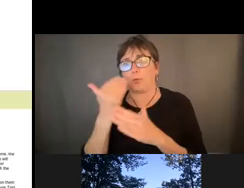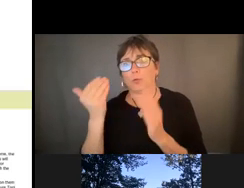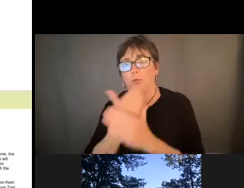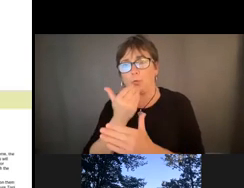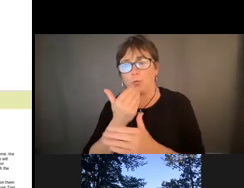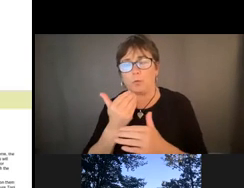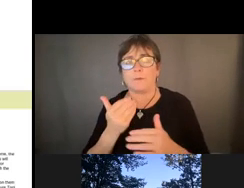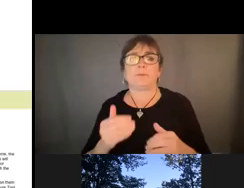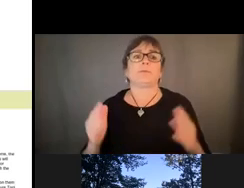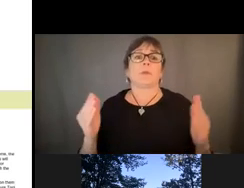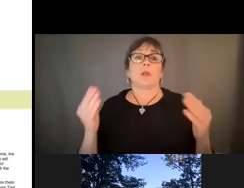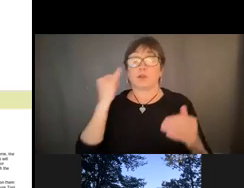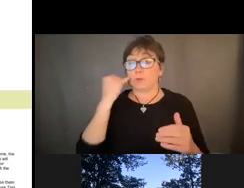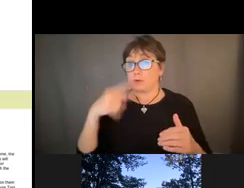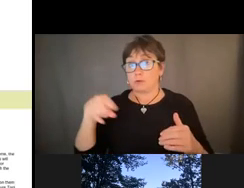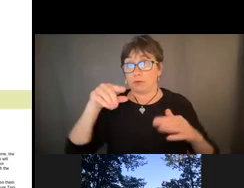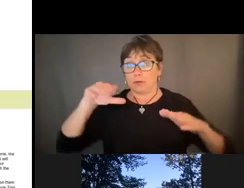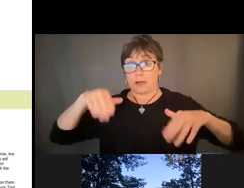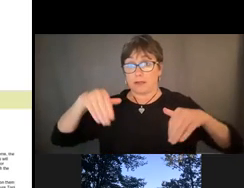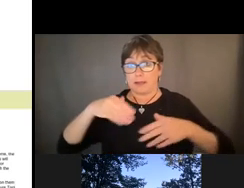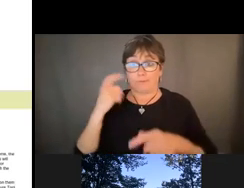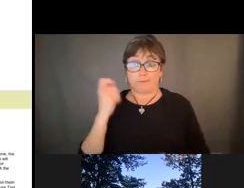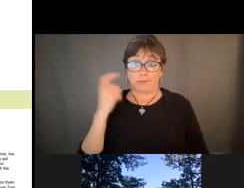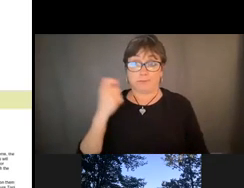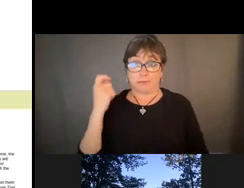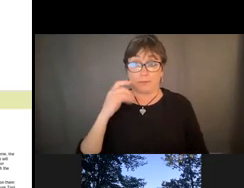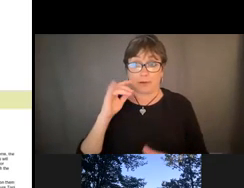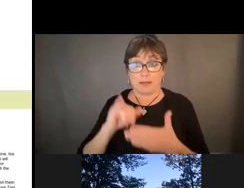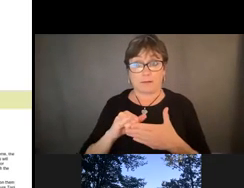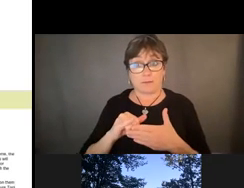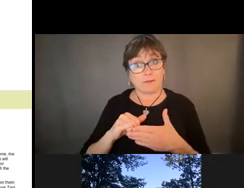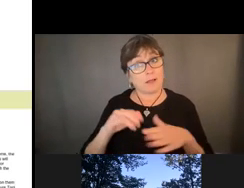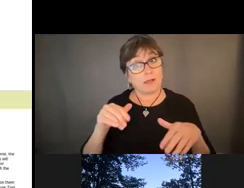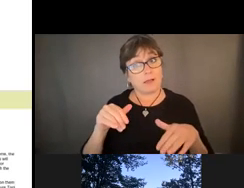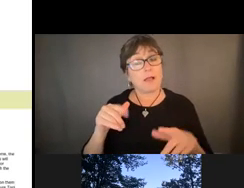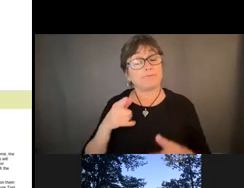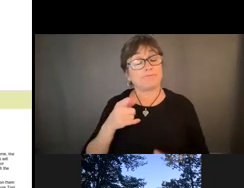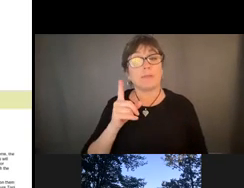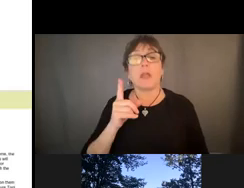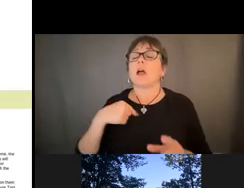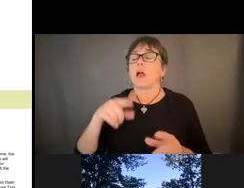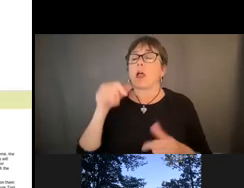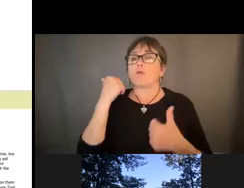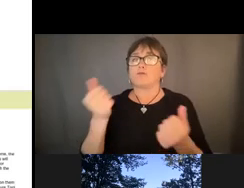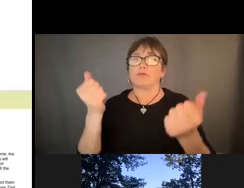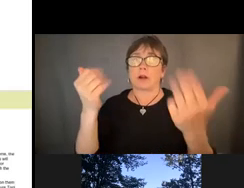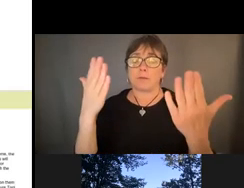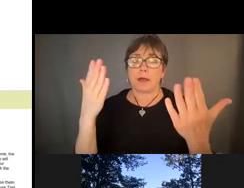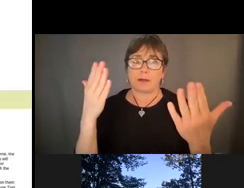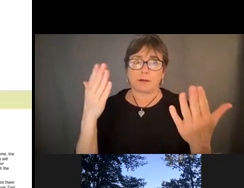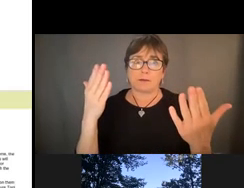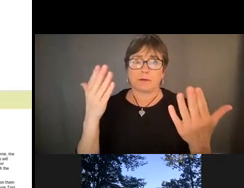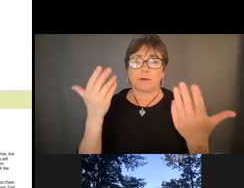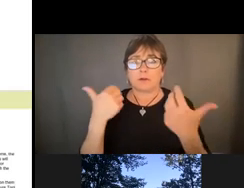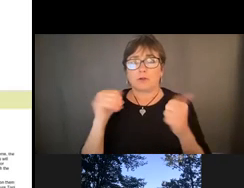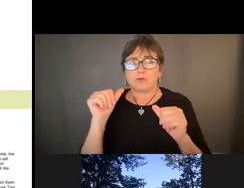not receive it already, I would highly recommend keeping your eye open for, or two eyes, however many you